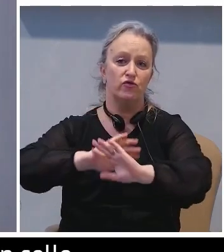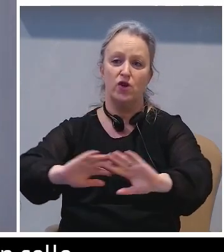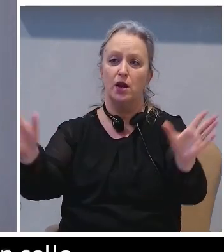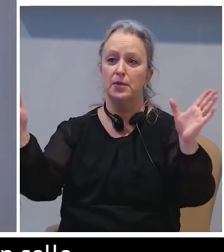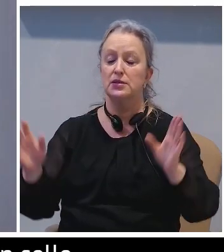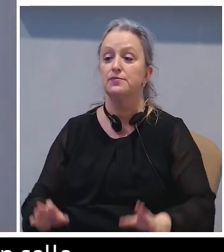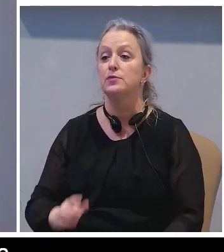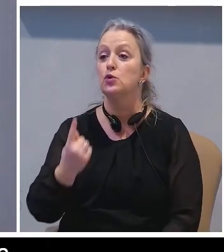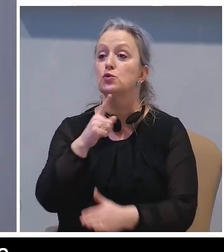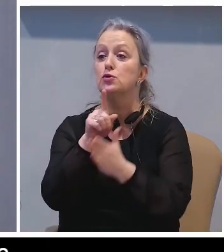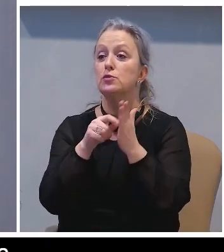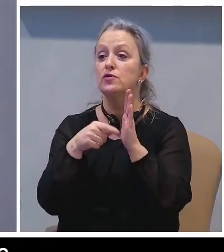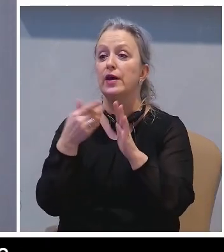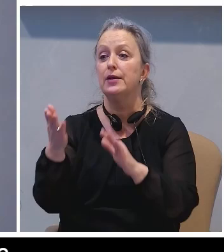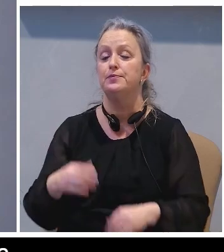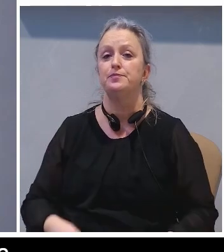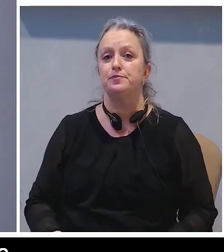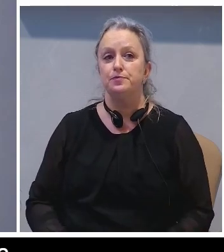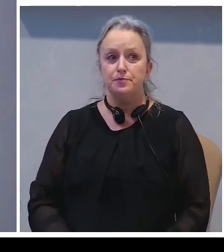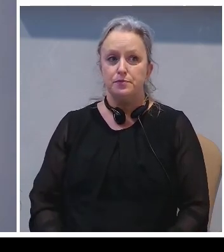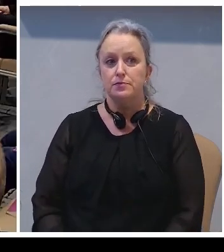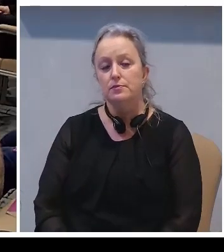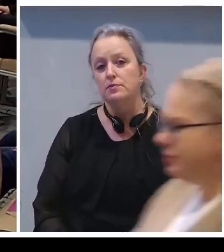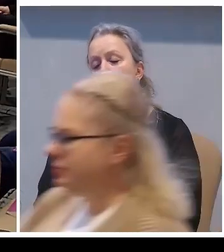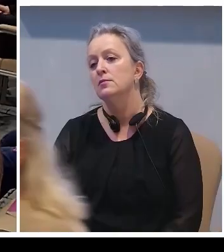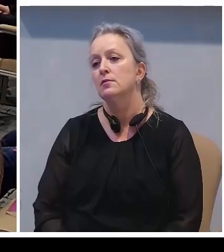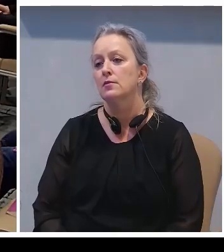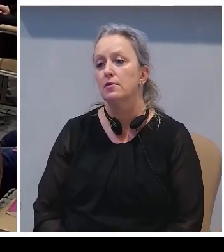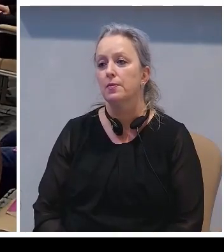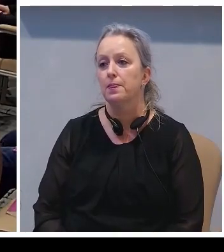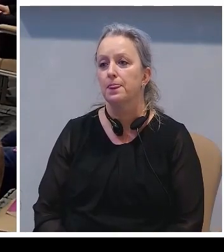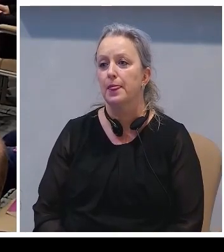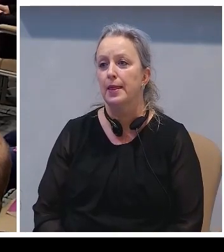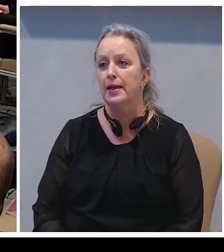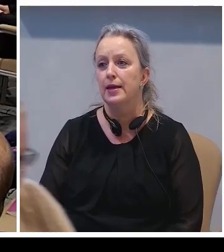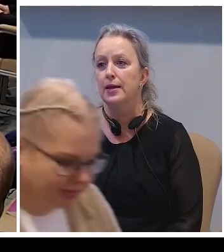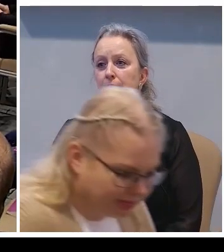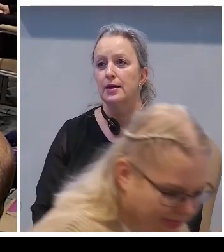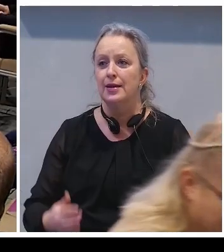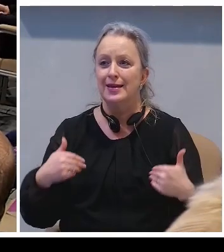küsimus on veel siin eespool. Thank you. Another question.